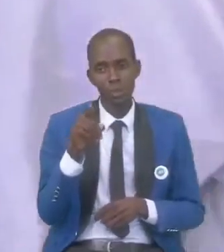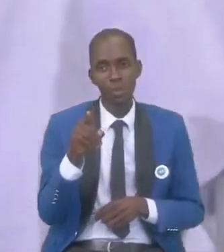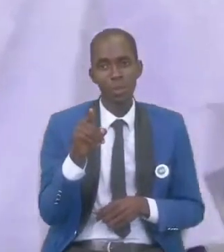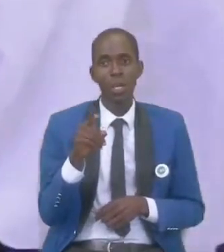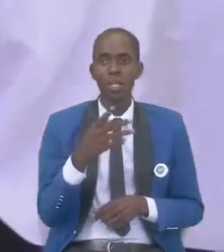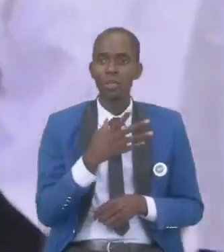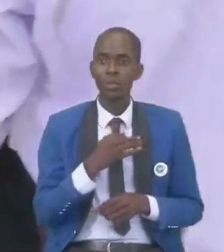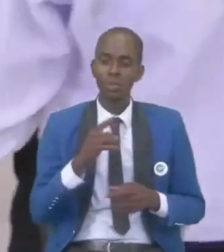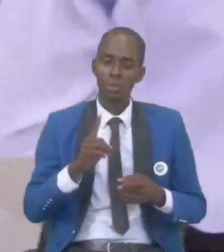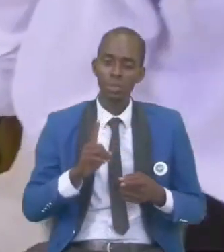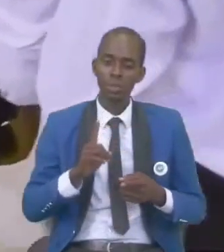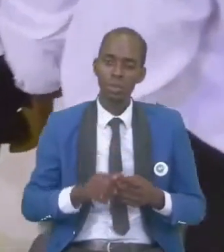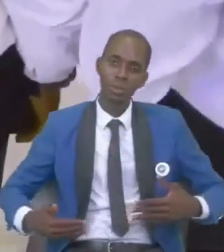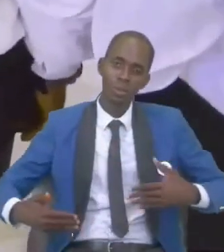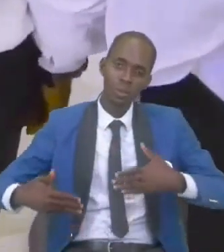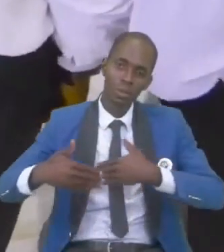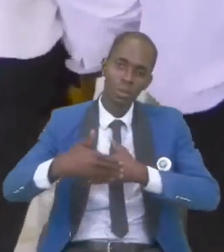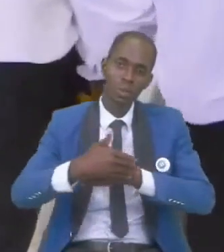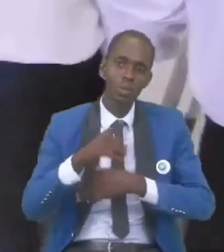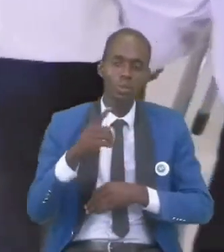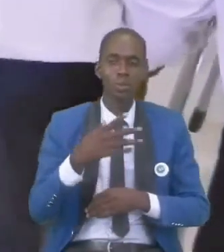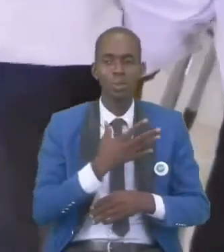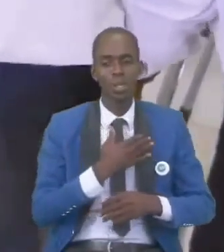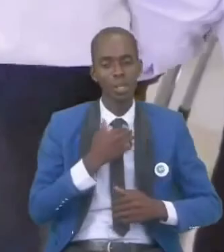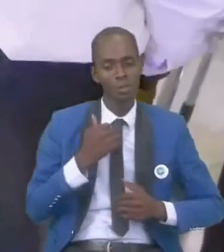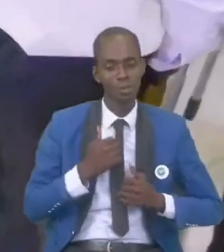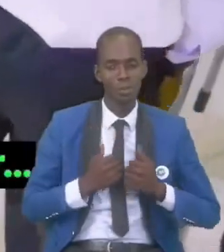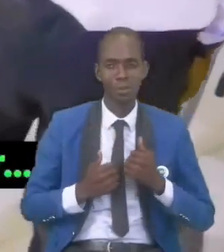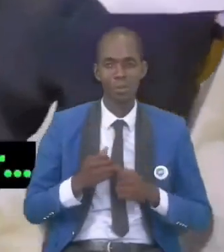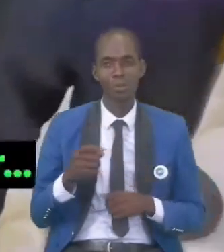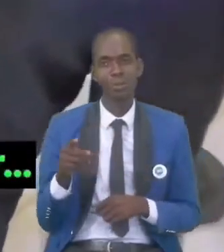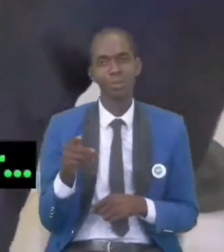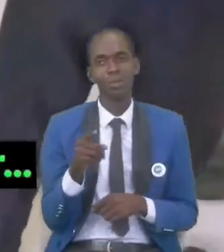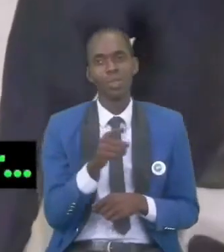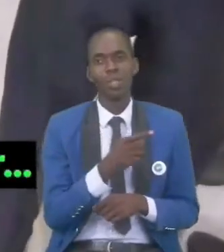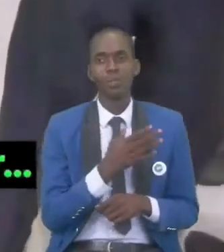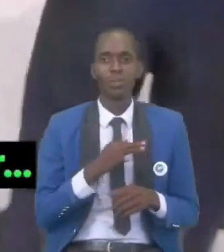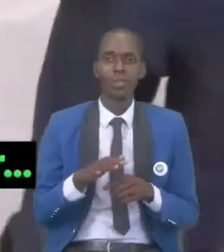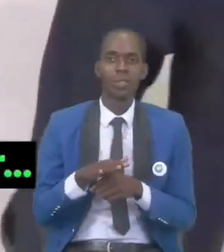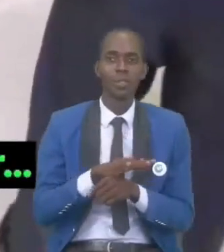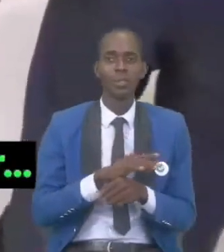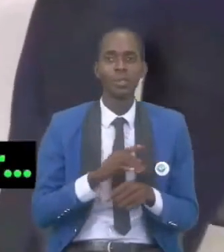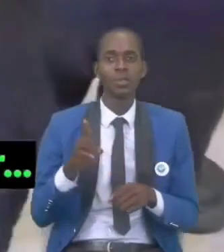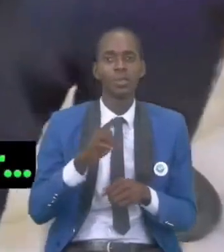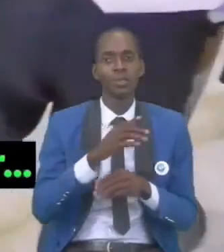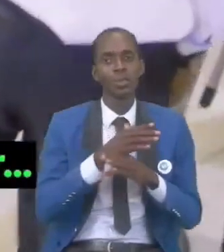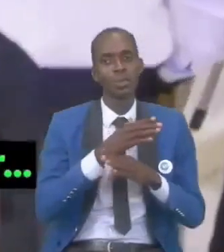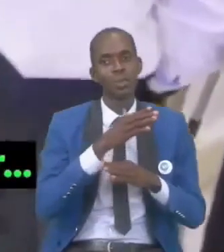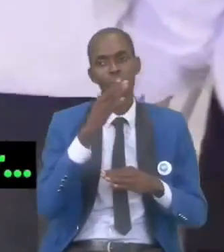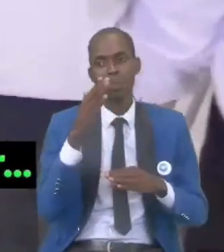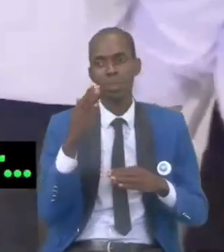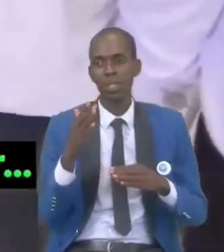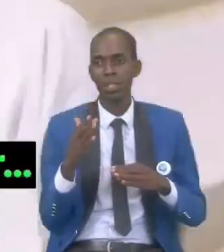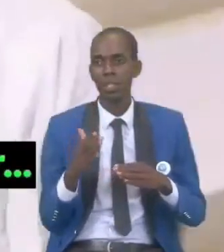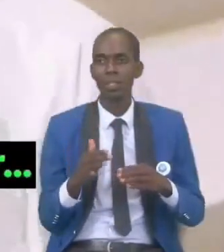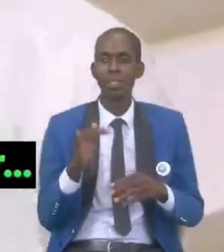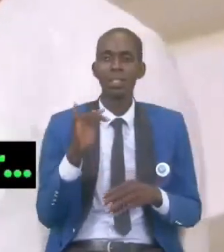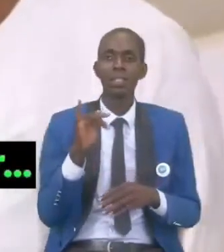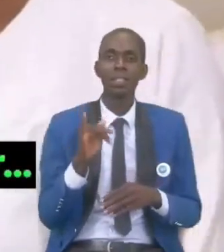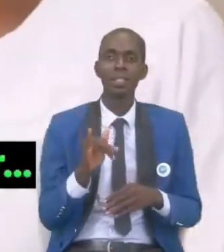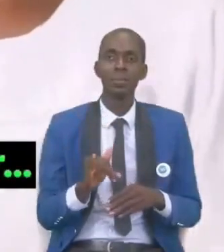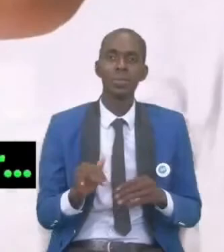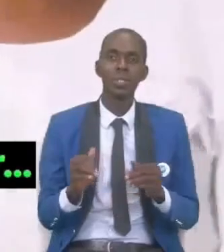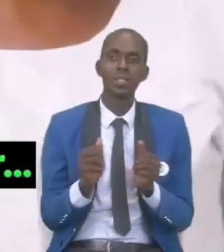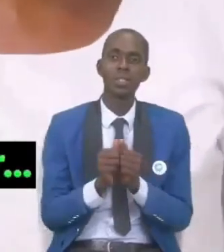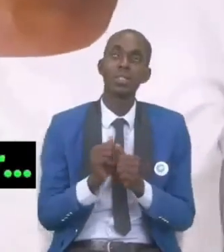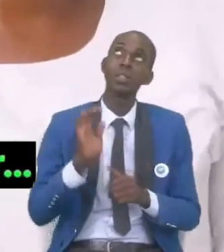and to wrap you and bathe you and fill you completely